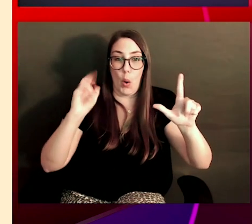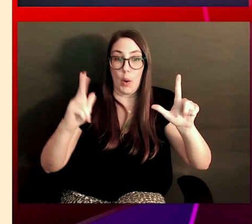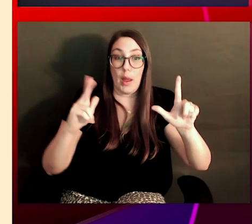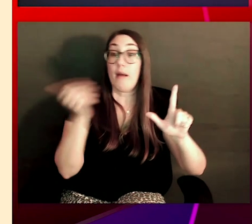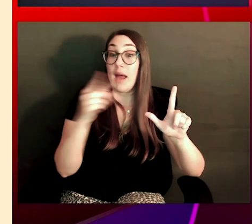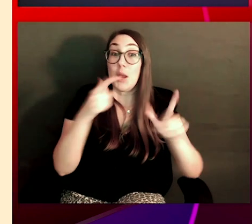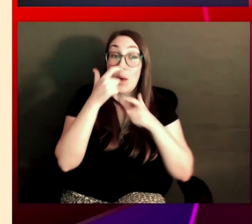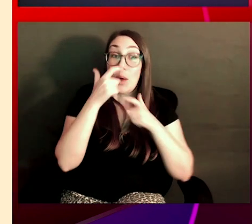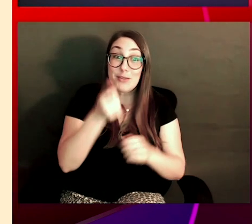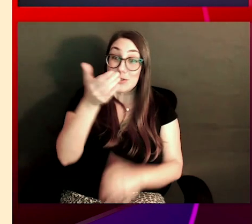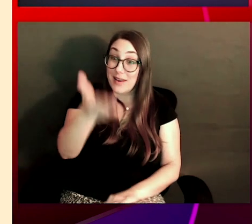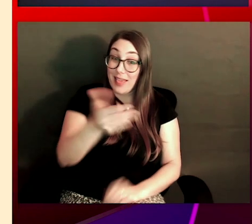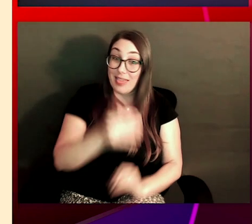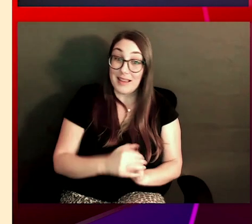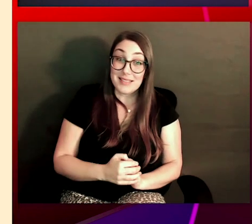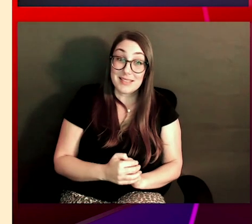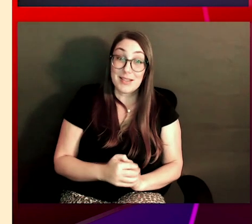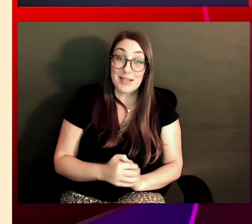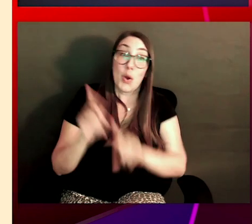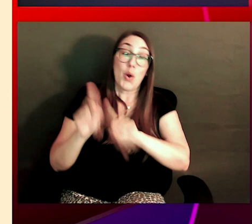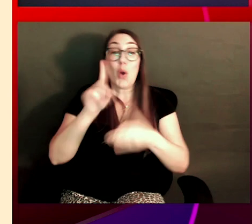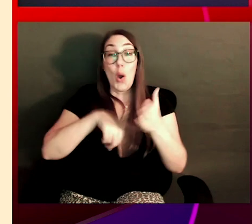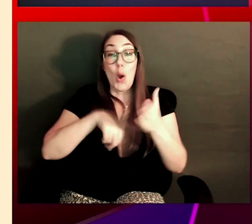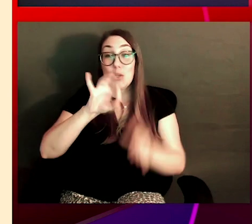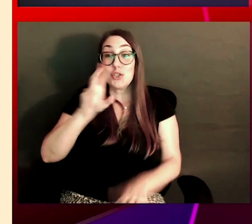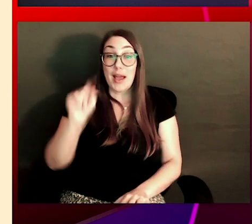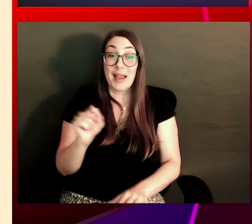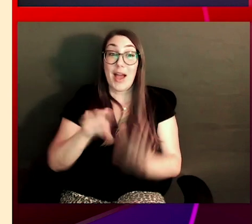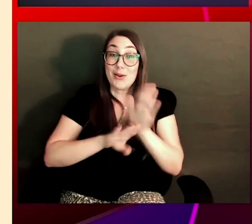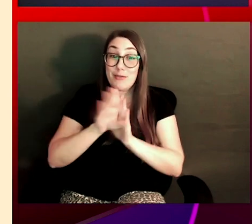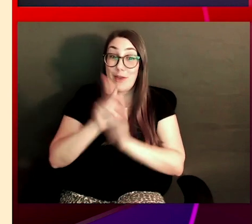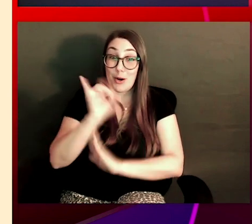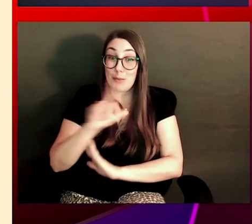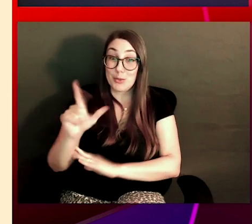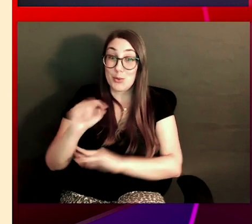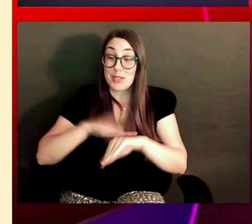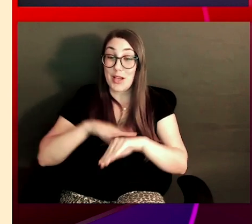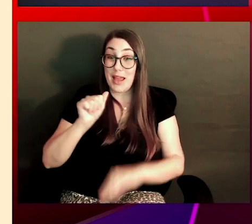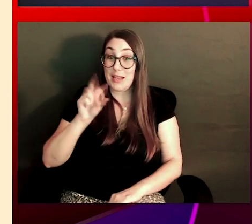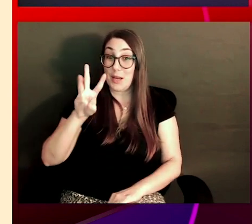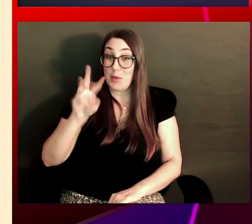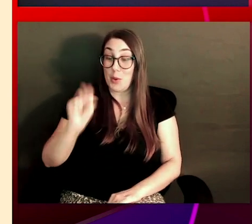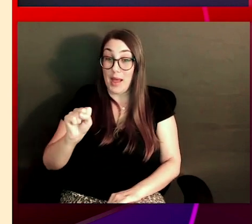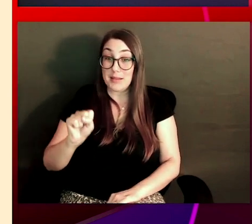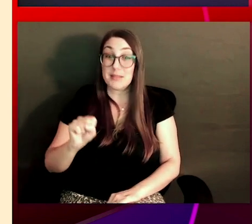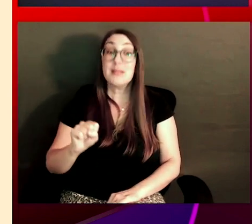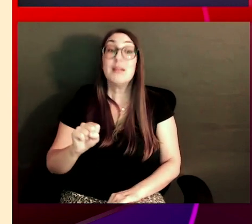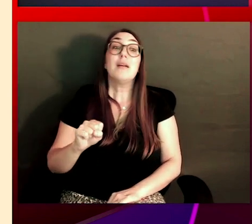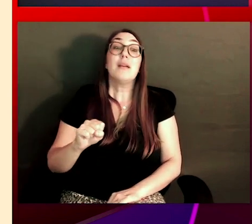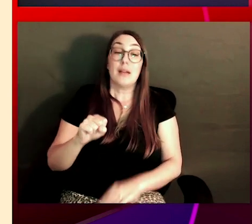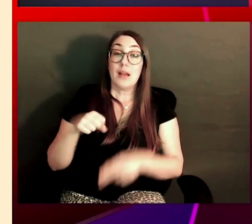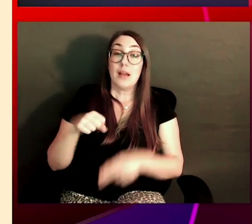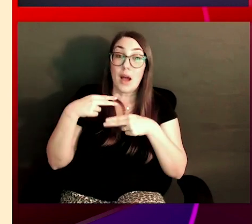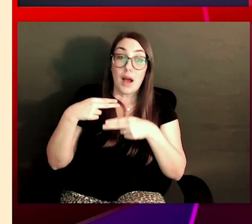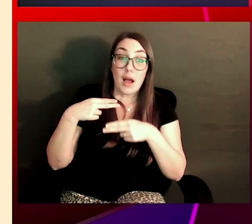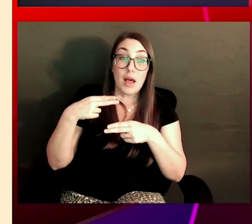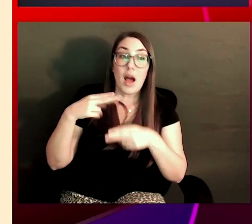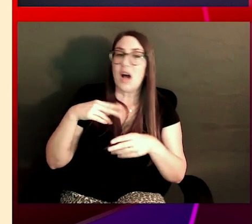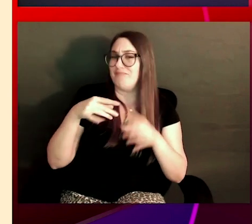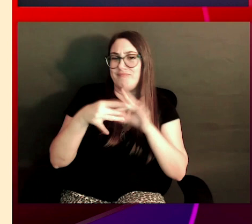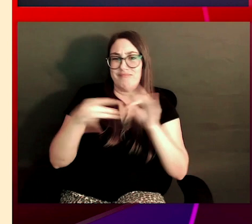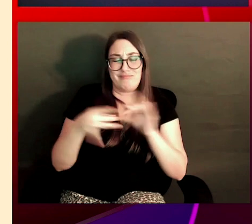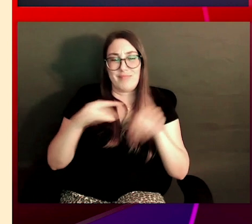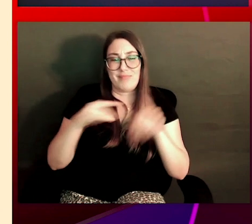in this? Go check out the Developer Tools blog on AWS. Right? Yeah. My colleague Norm put a blog post out earlier this year about the new Lambda